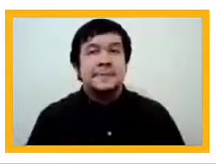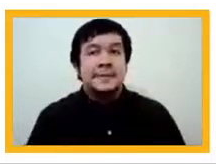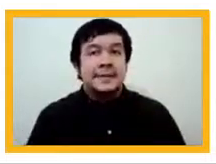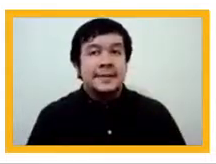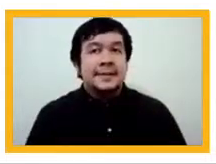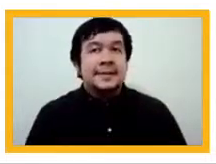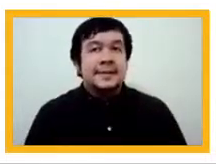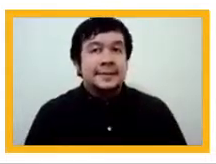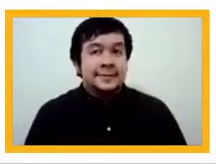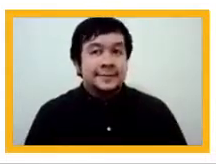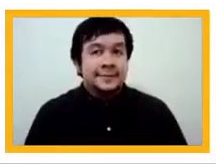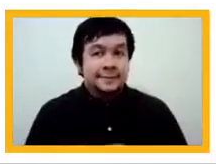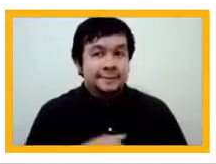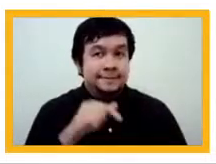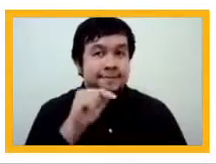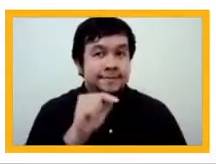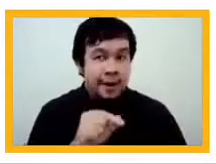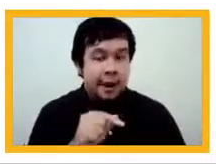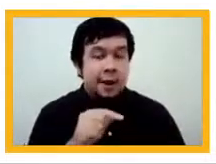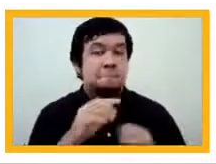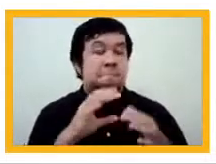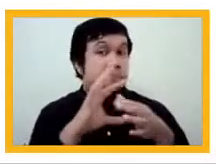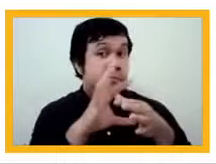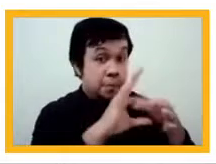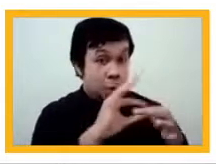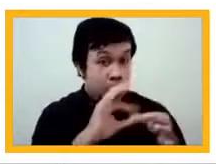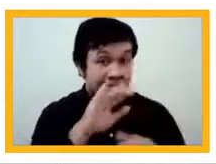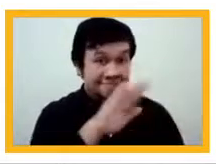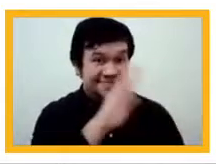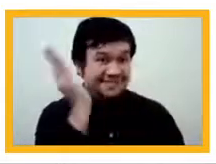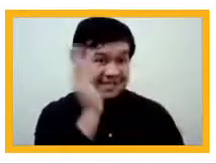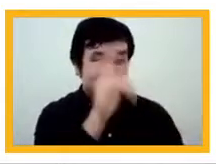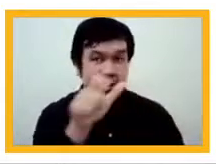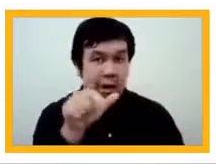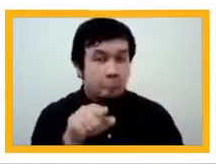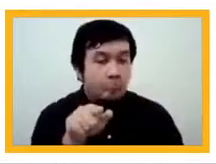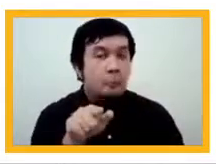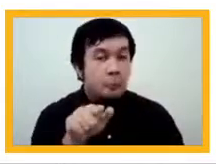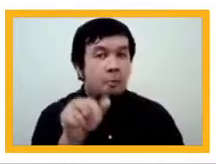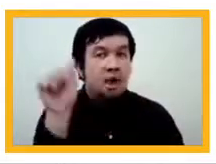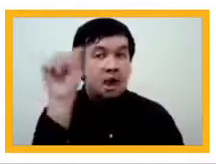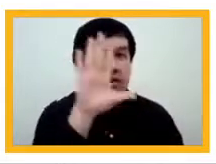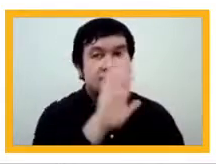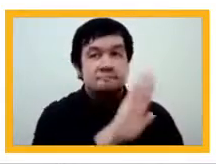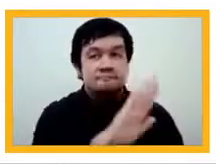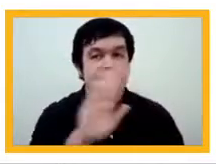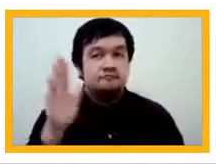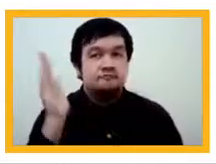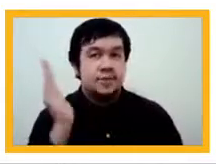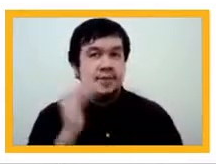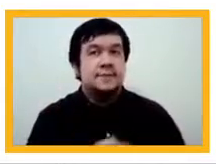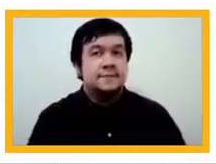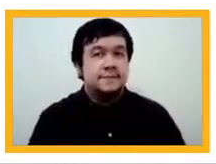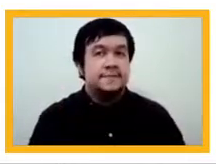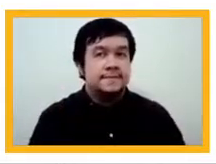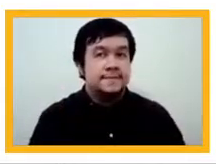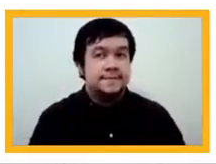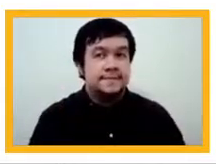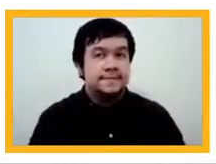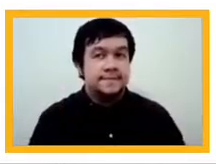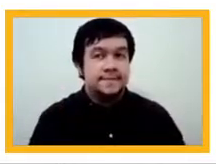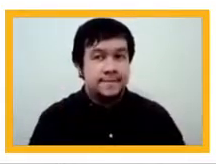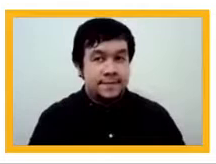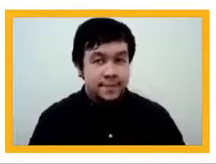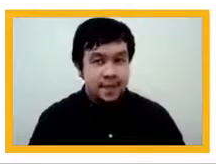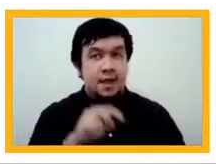Asia. So digital transformation, as our panelists commented, digital transformation